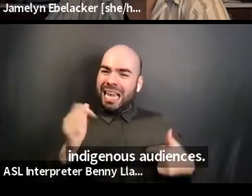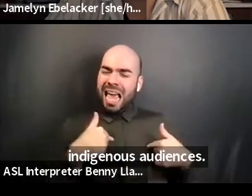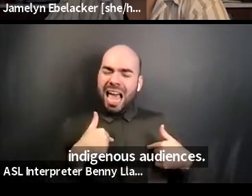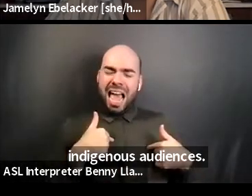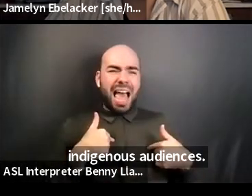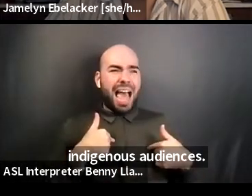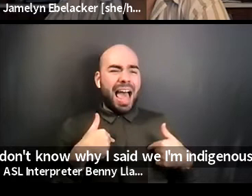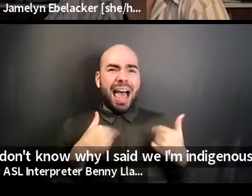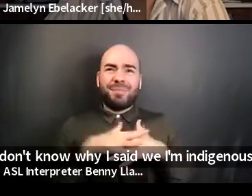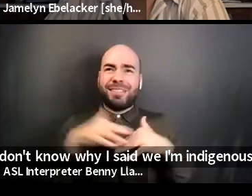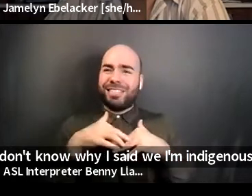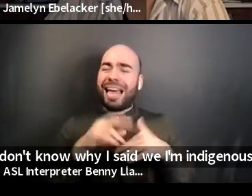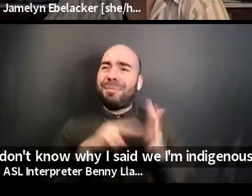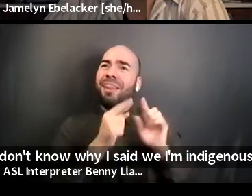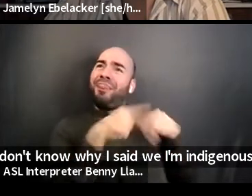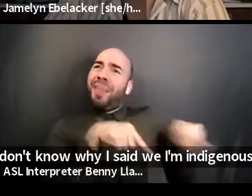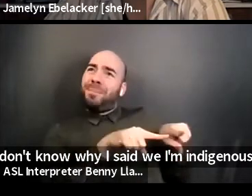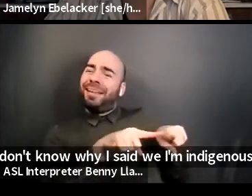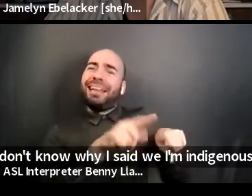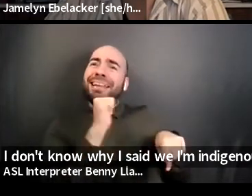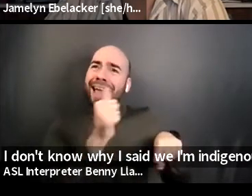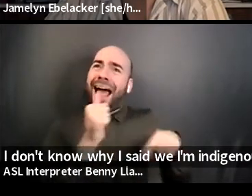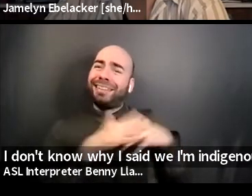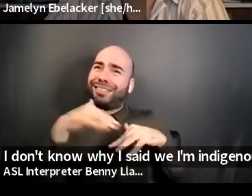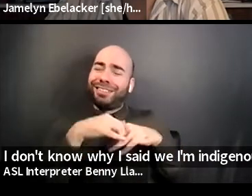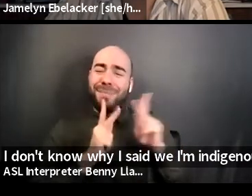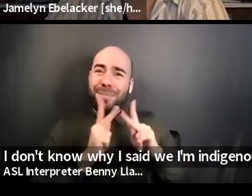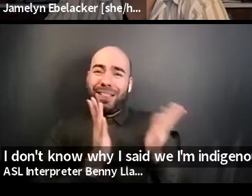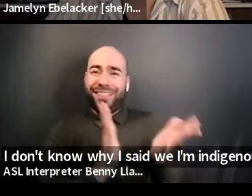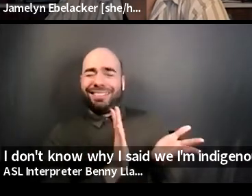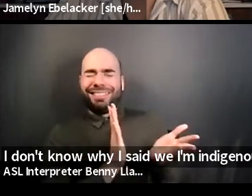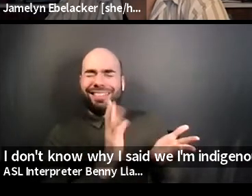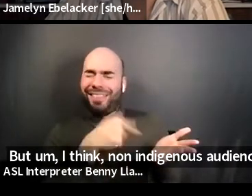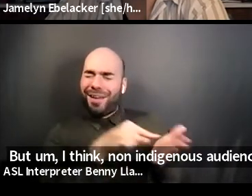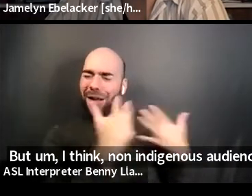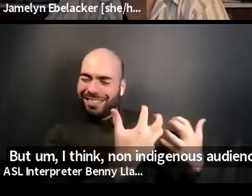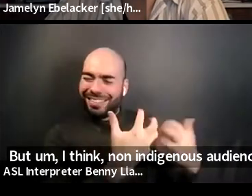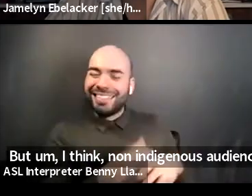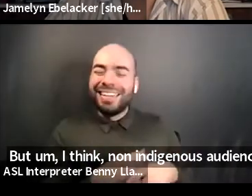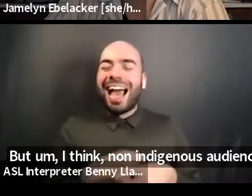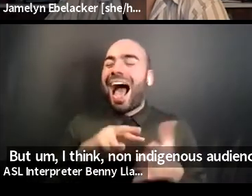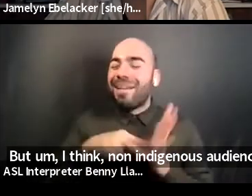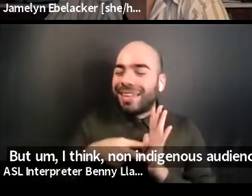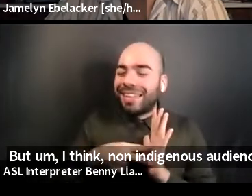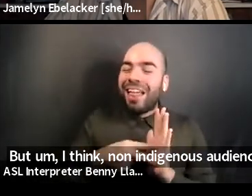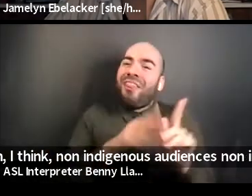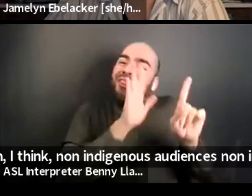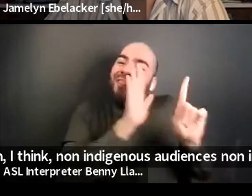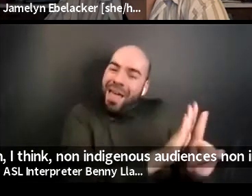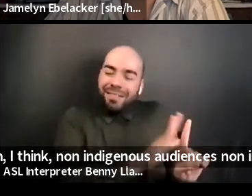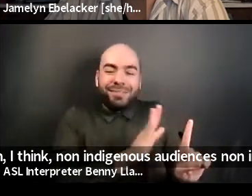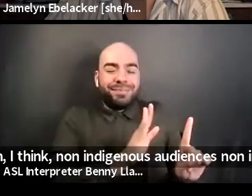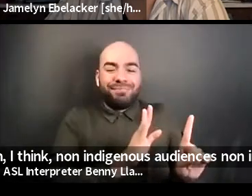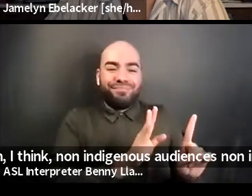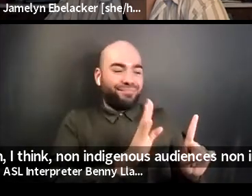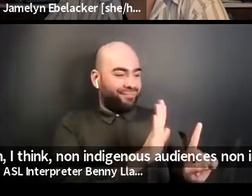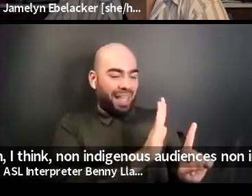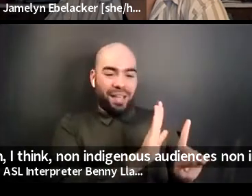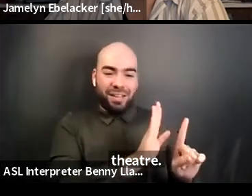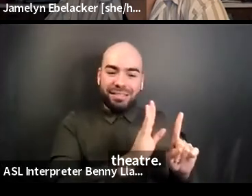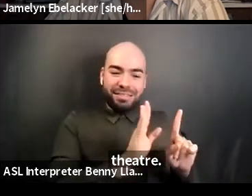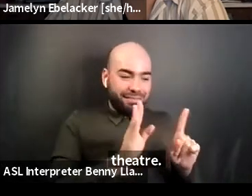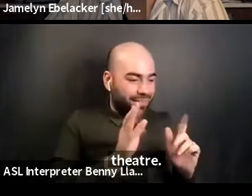But I think non-Indigenous audiences, non-Indigenous theater producers, directors, you